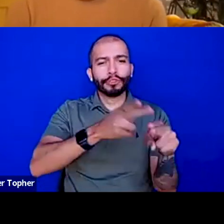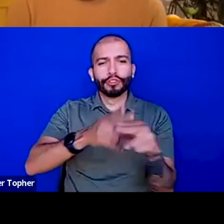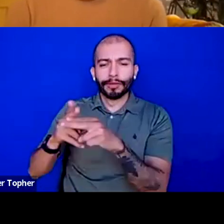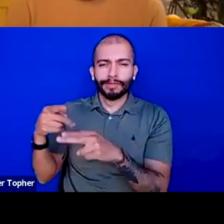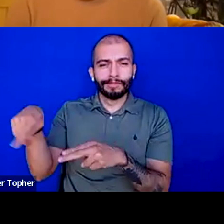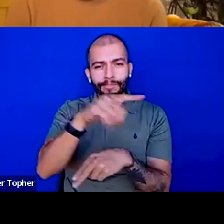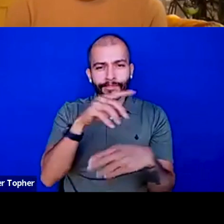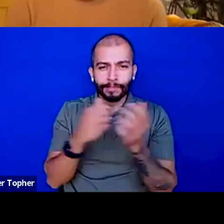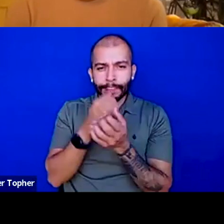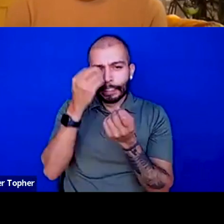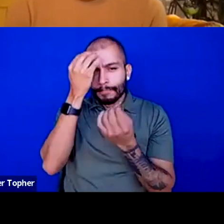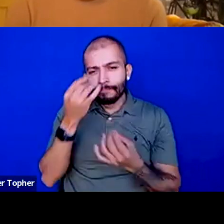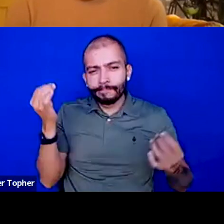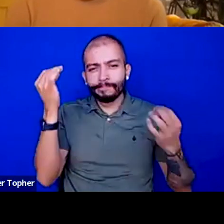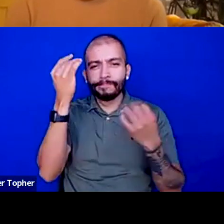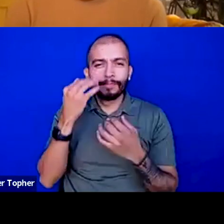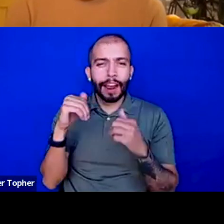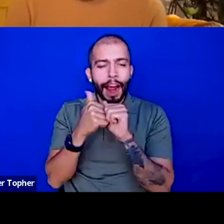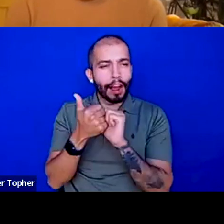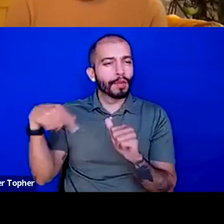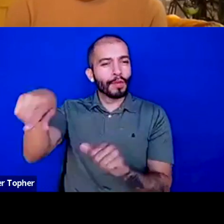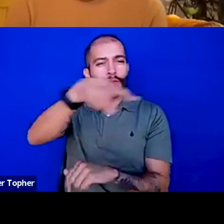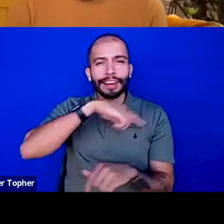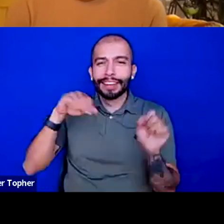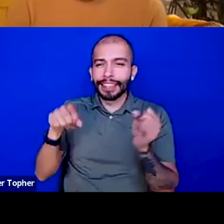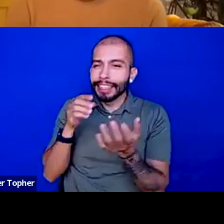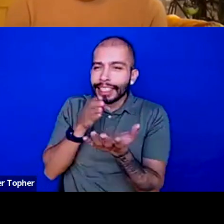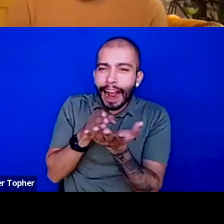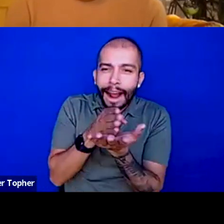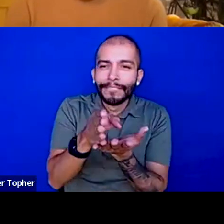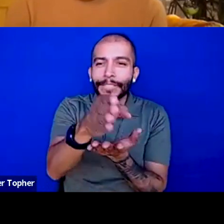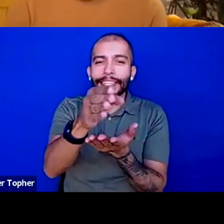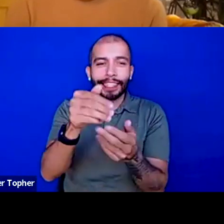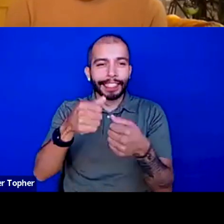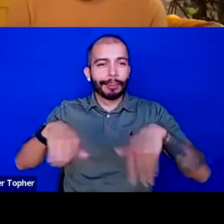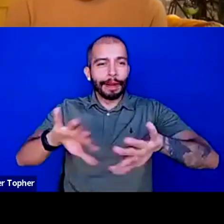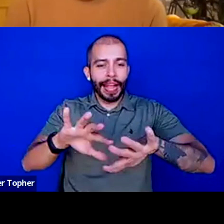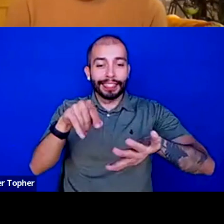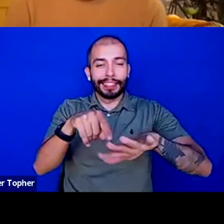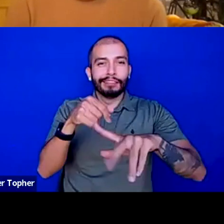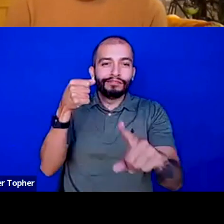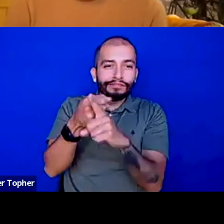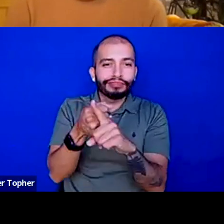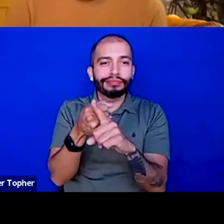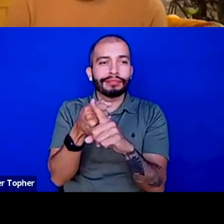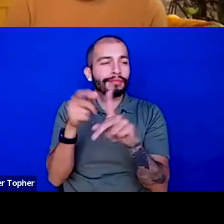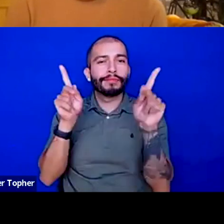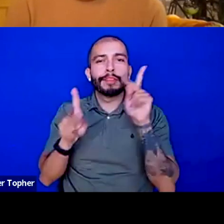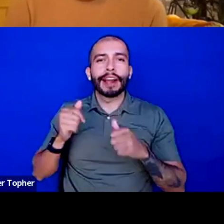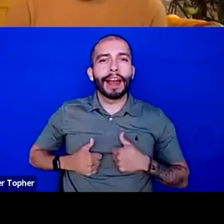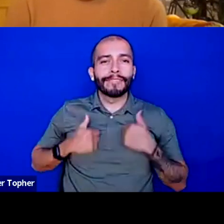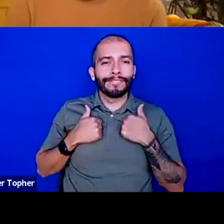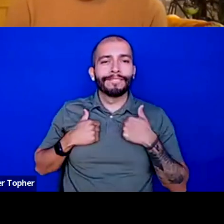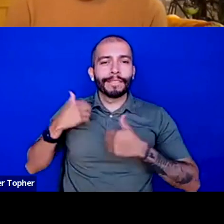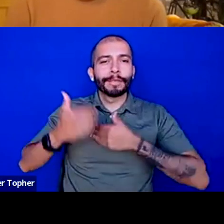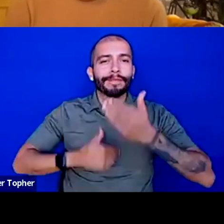space that really has an impact on really anyone's livelihood. If I didn't have my license, right,